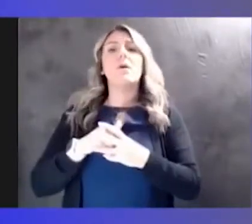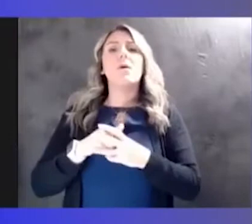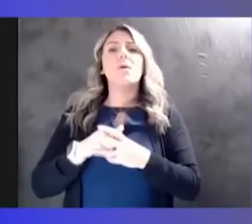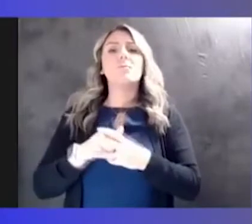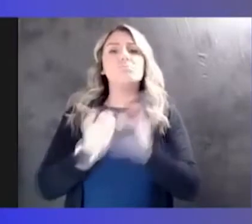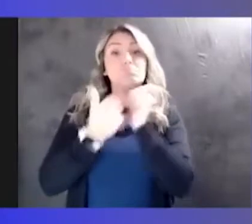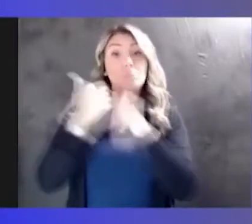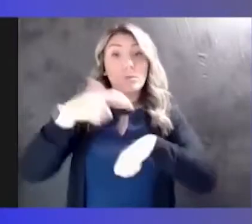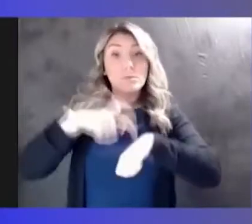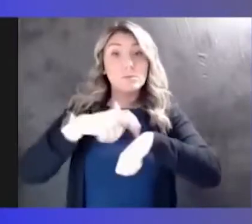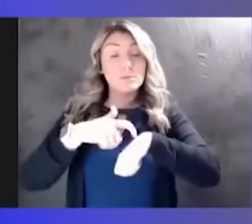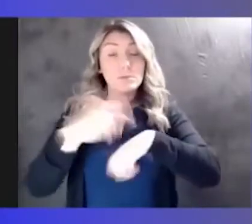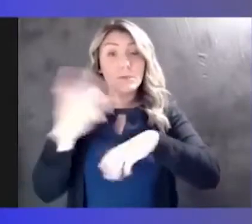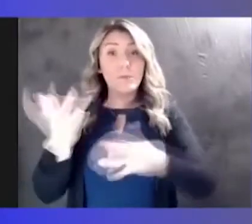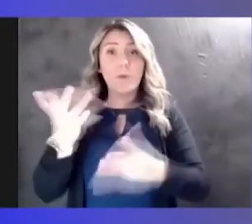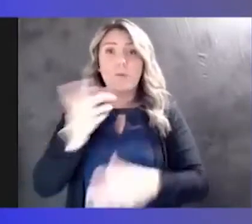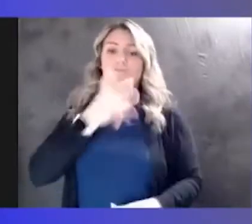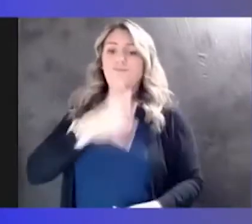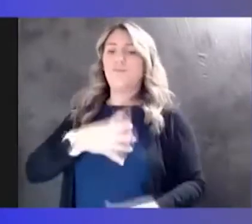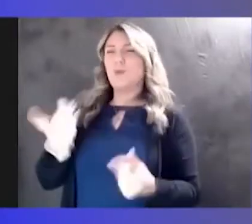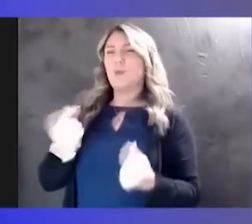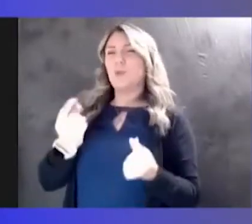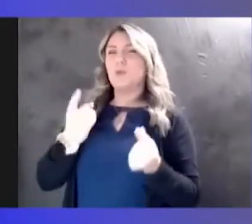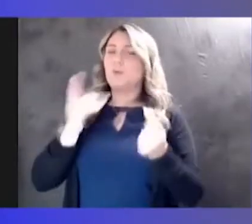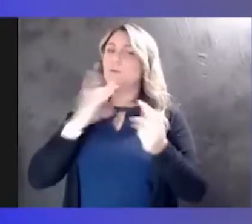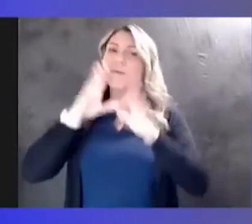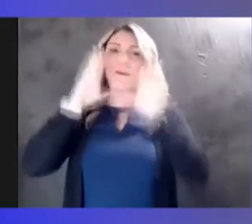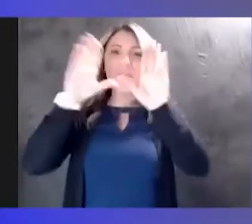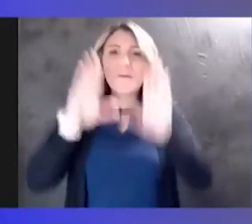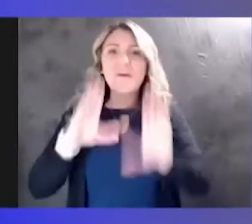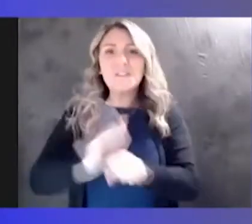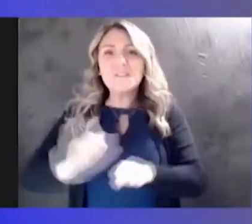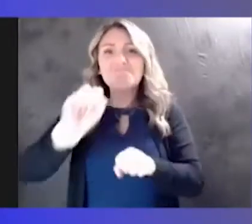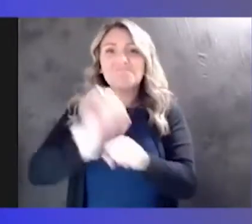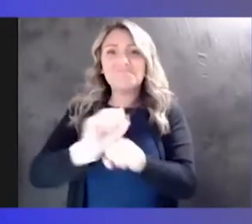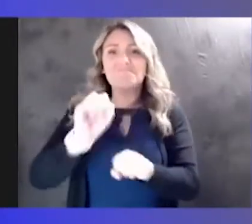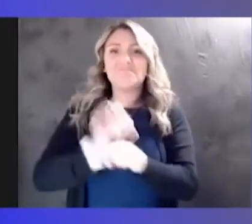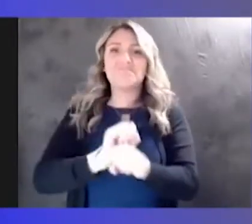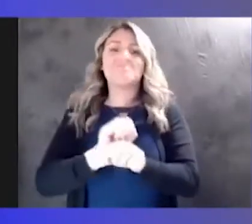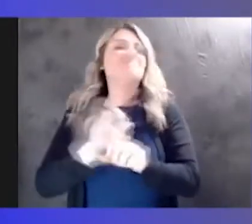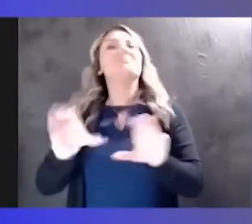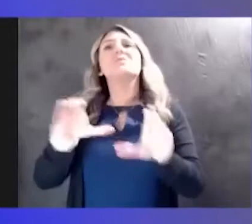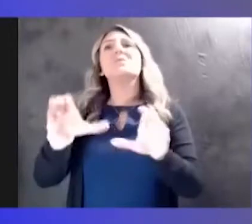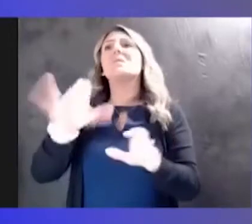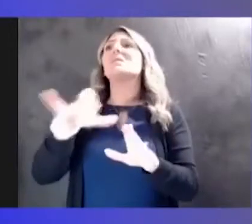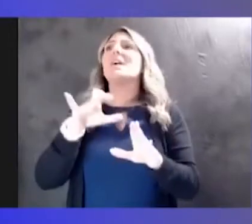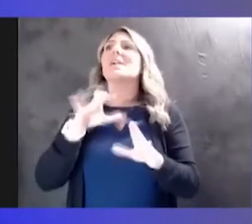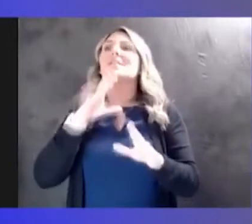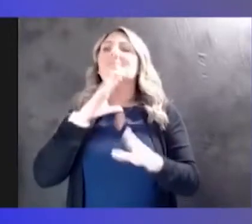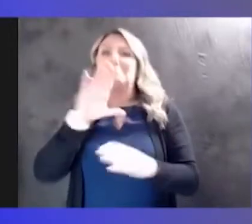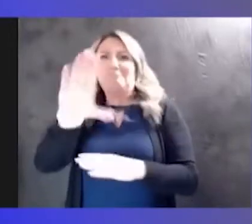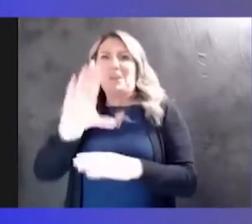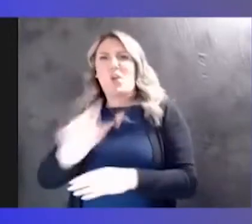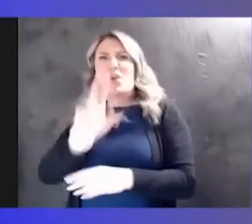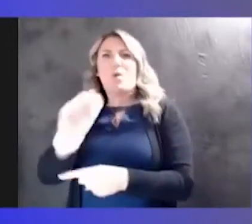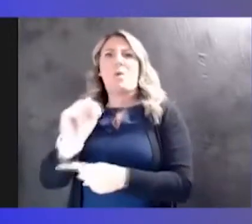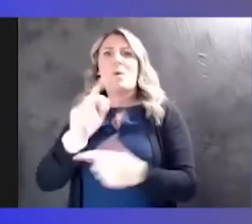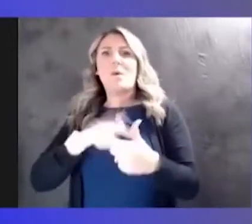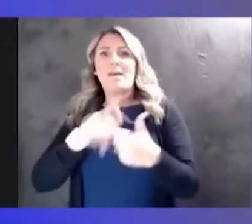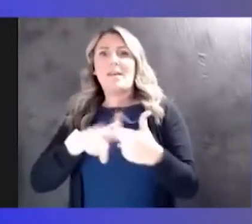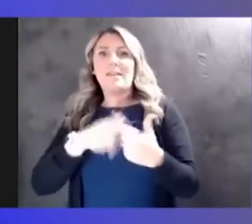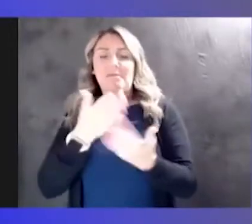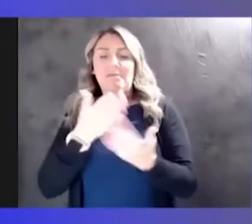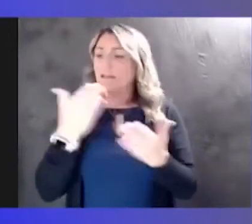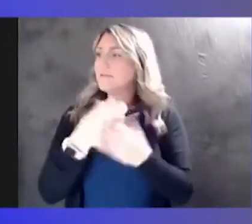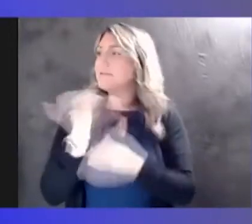a tremendous job of doing this, sort of on their own. And then things like the